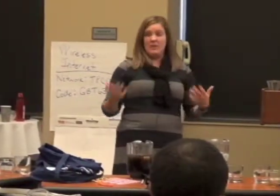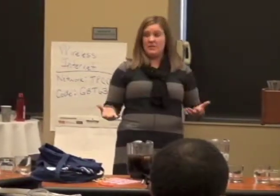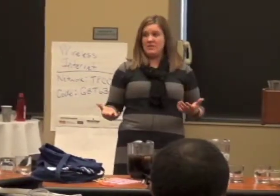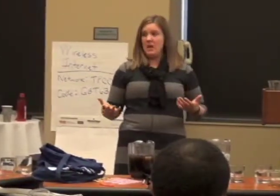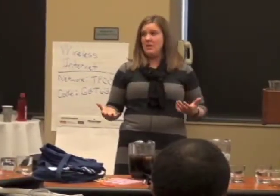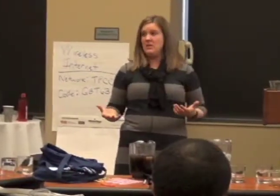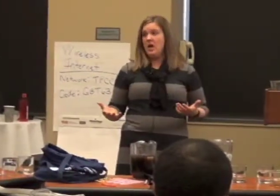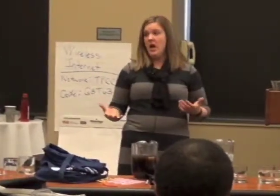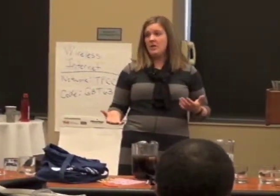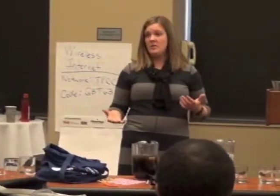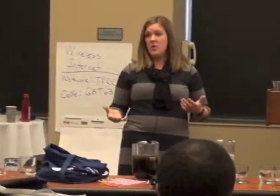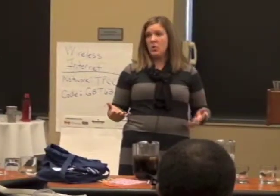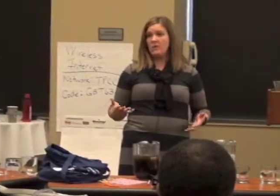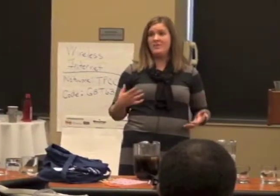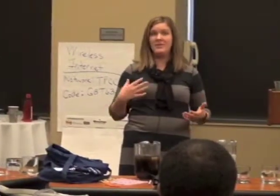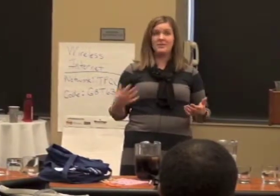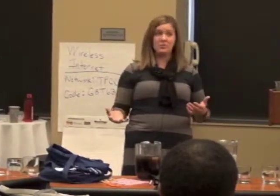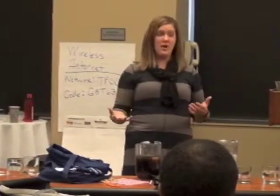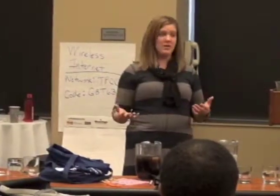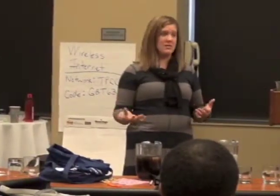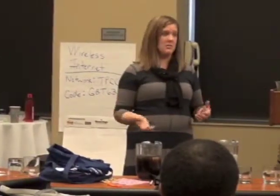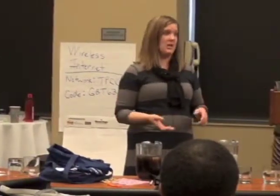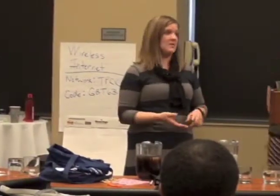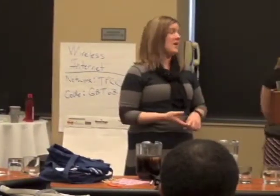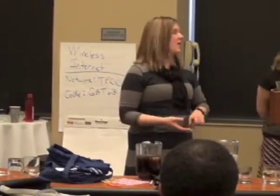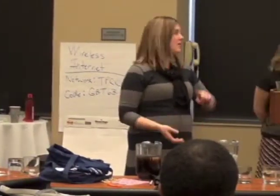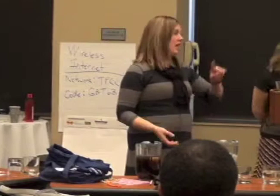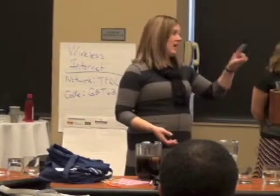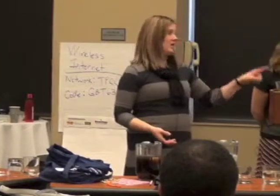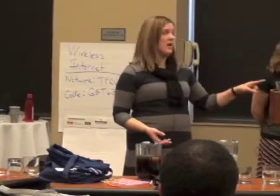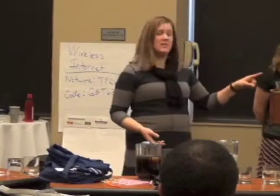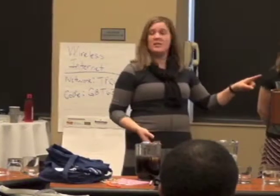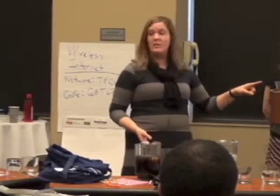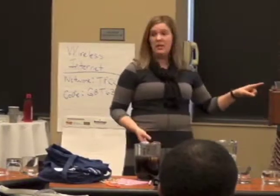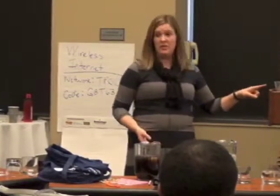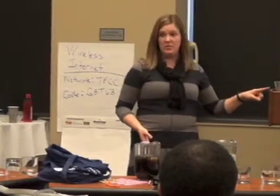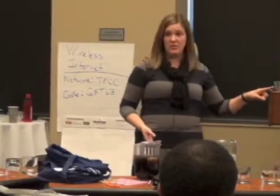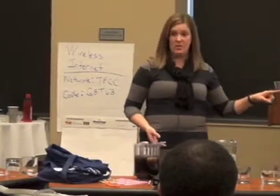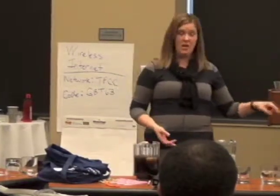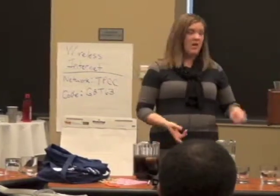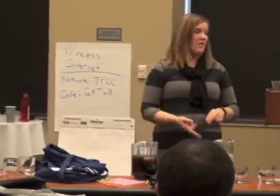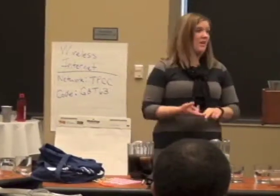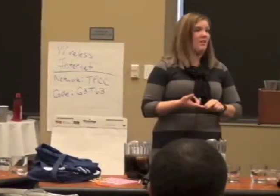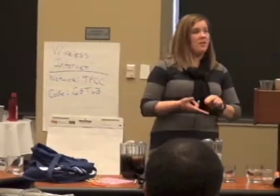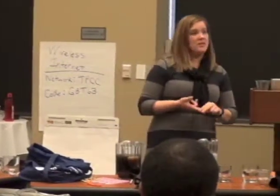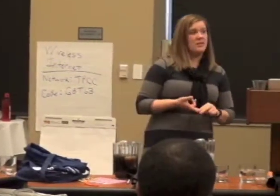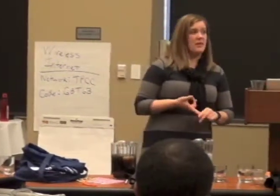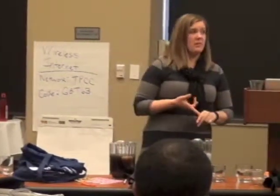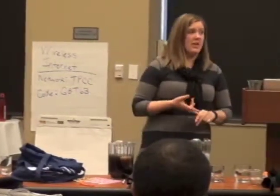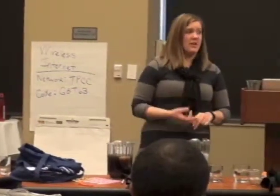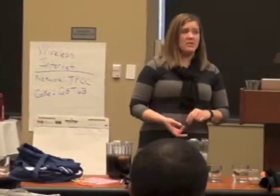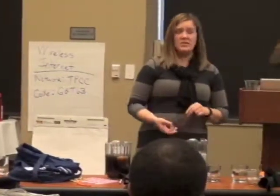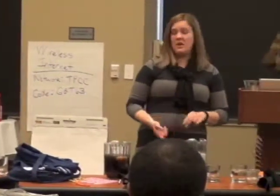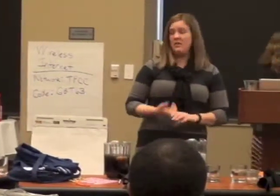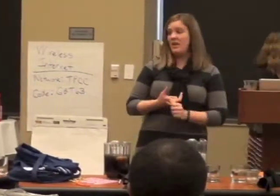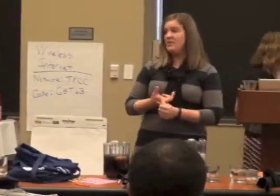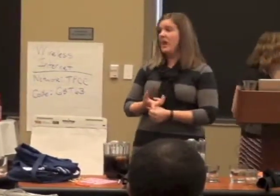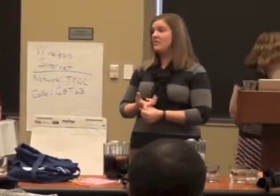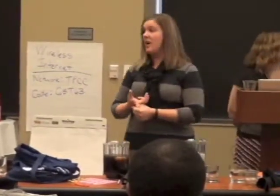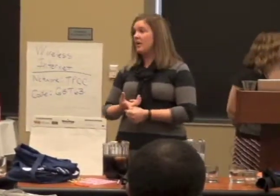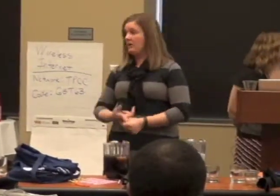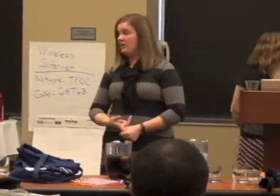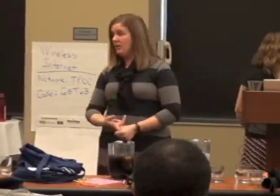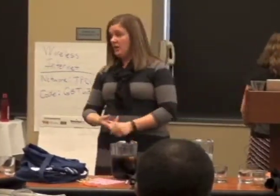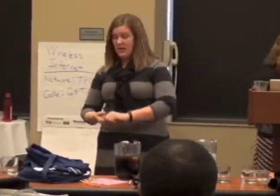have families coming to us with distrust, because they had gone to their pediatrician, they had gone to their family doctor saying, all right, he's